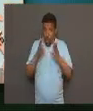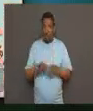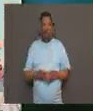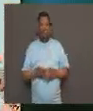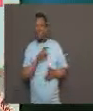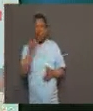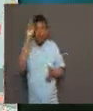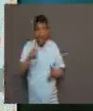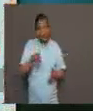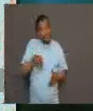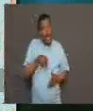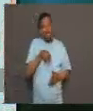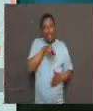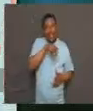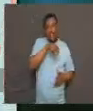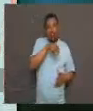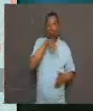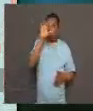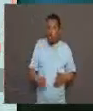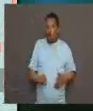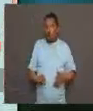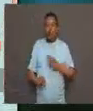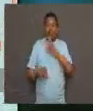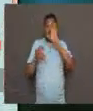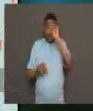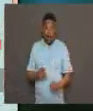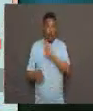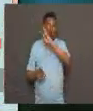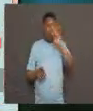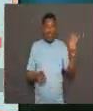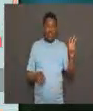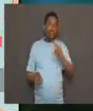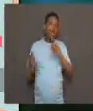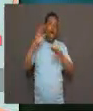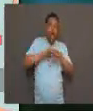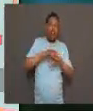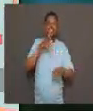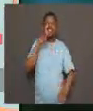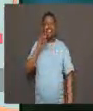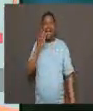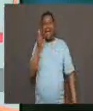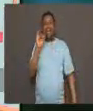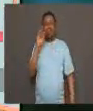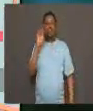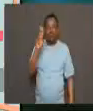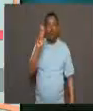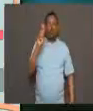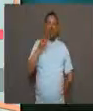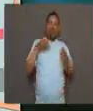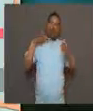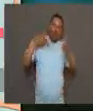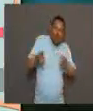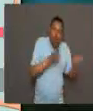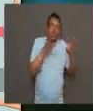Avenue. You must travel southwest on Taitu Road until